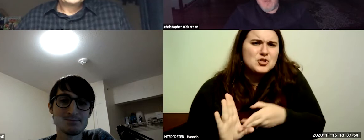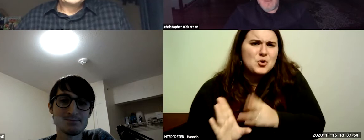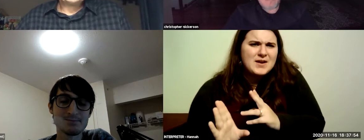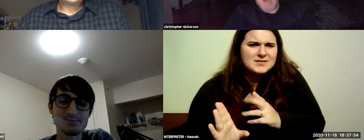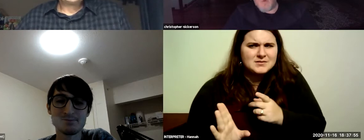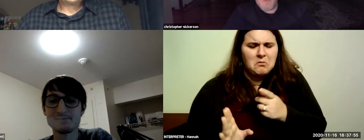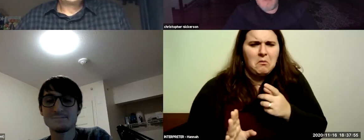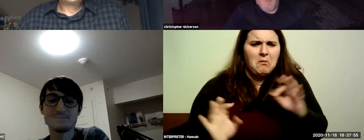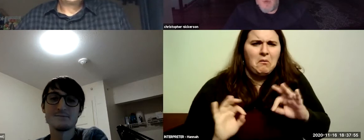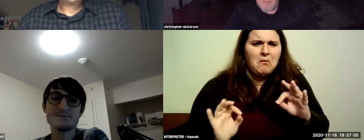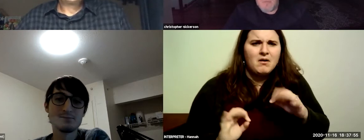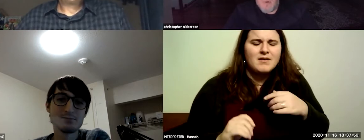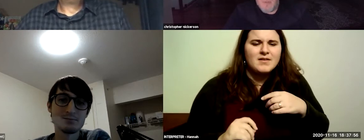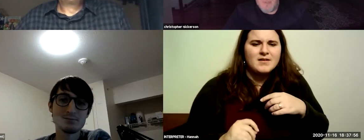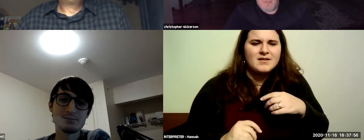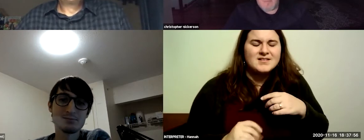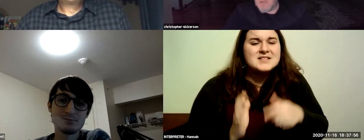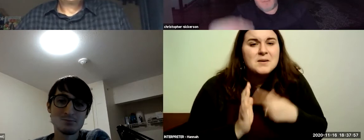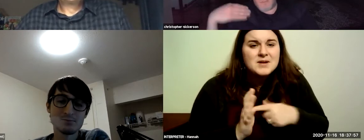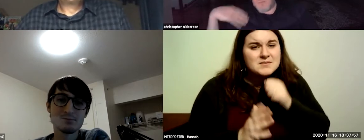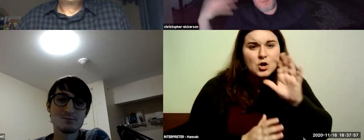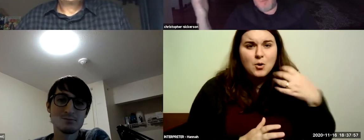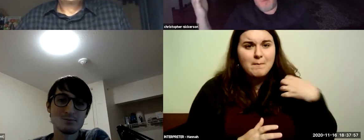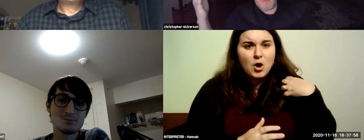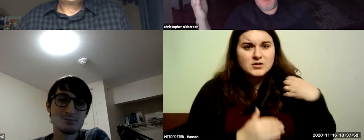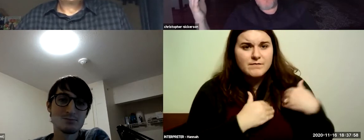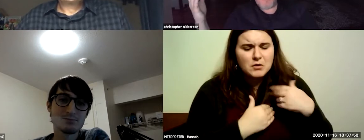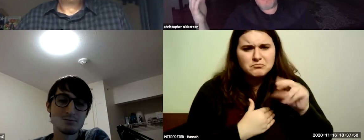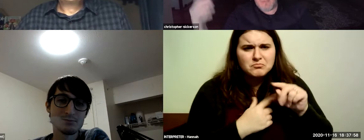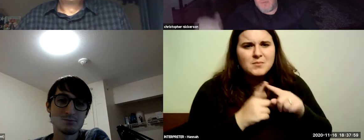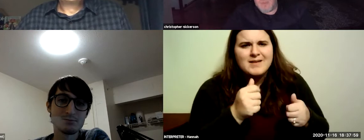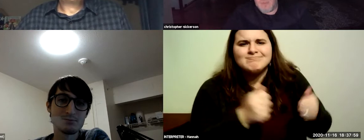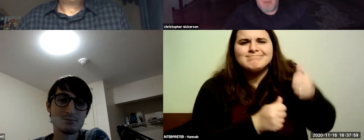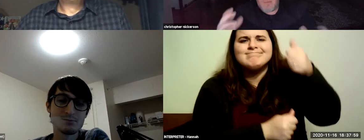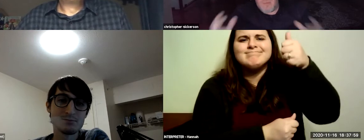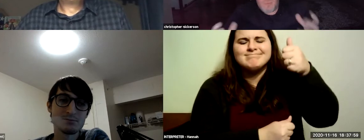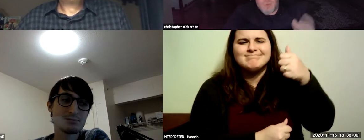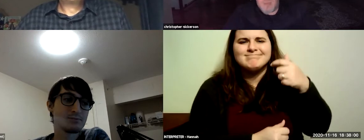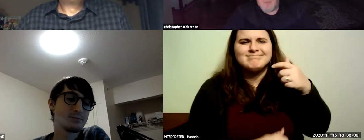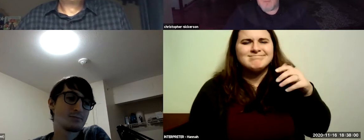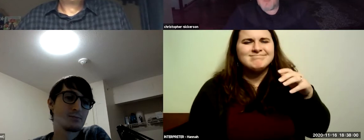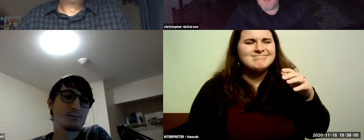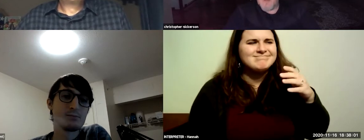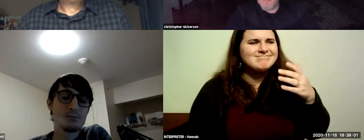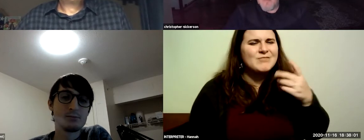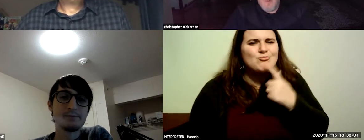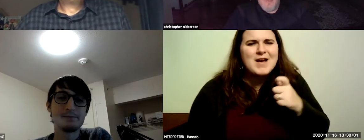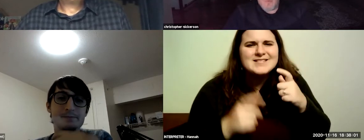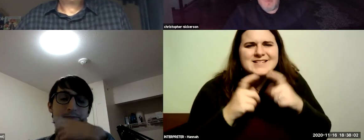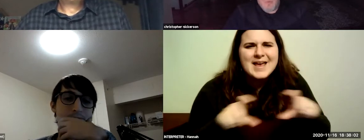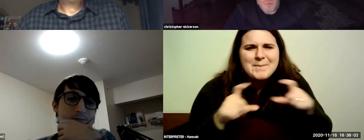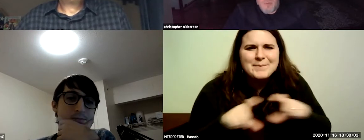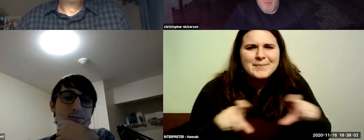So it's not always even the boss's fault. It's sometimes it's just people, it's the bureaucracy of it that you need to sort of get those. But, you